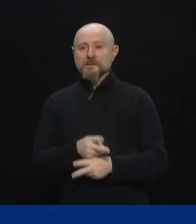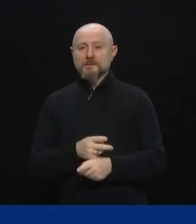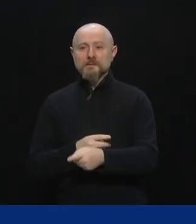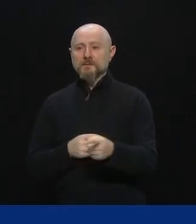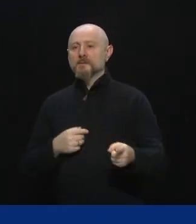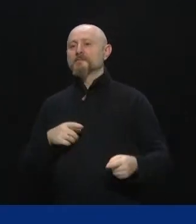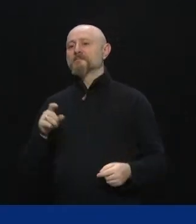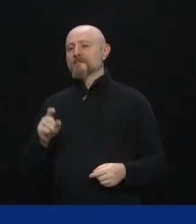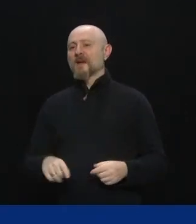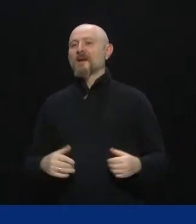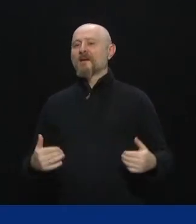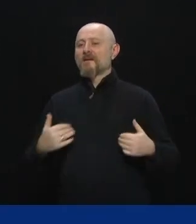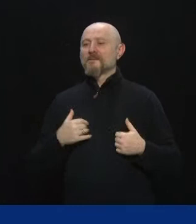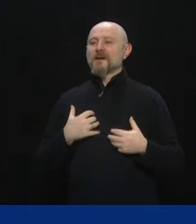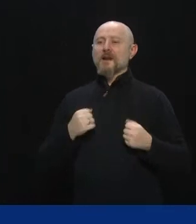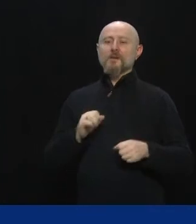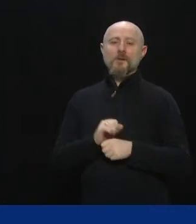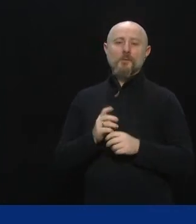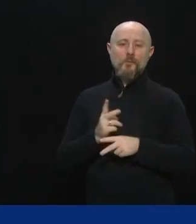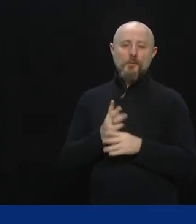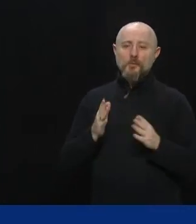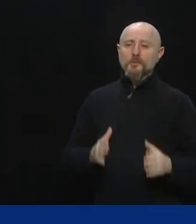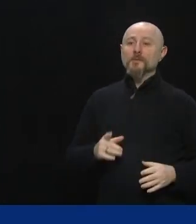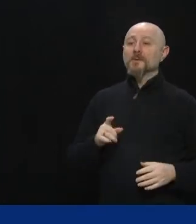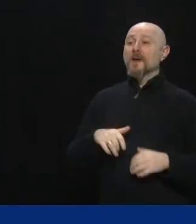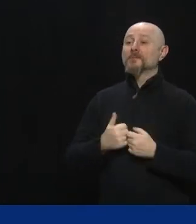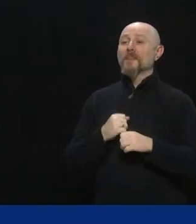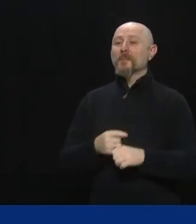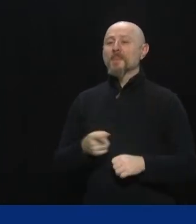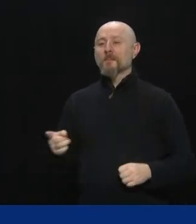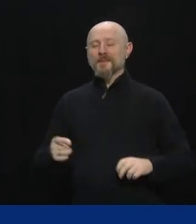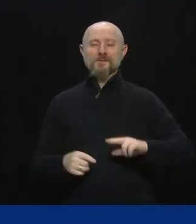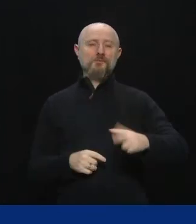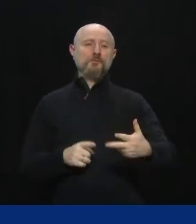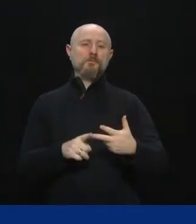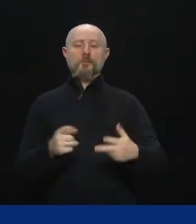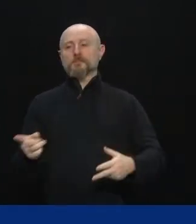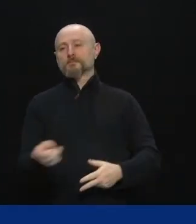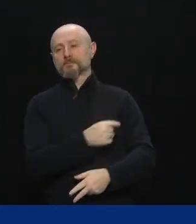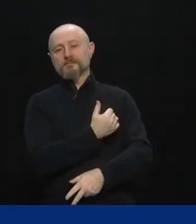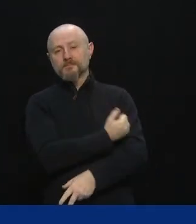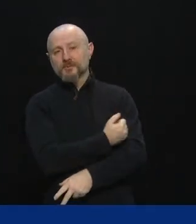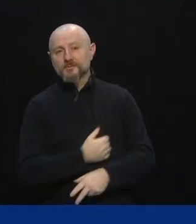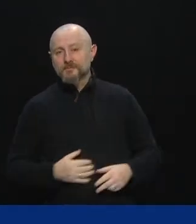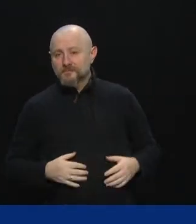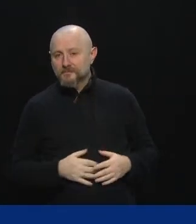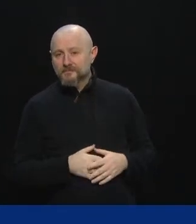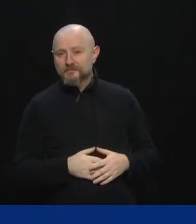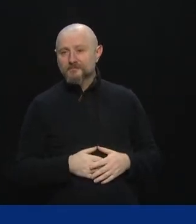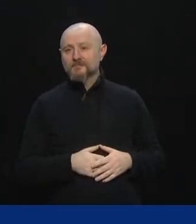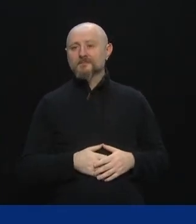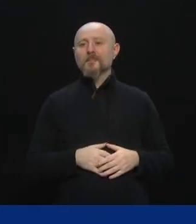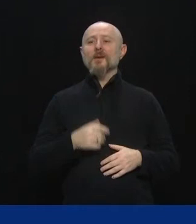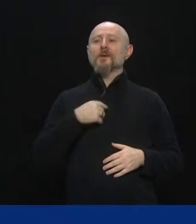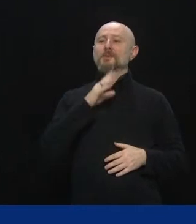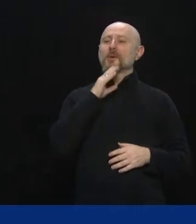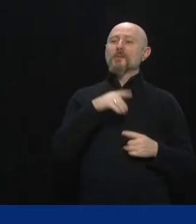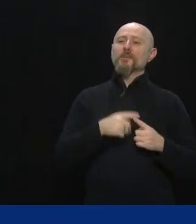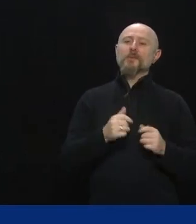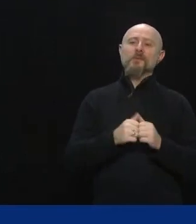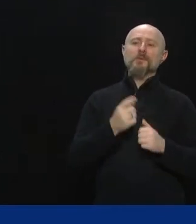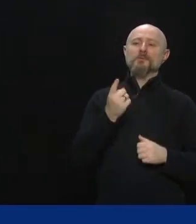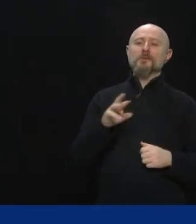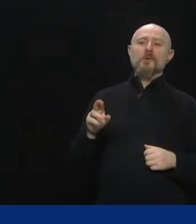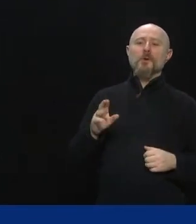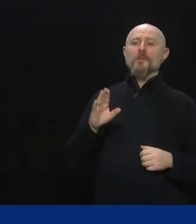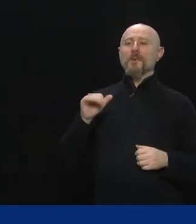possibly can, and that means getting a booster shot as well. So I've consulted Dr. Bassett on how we make this happen, and we